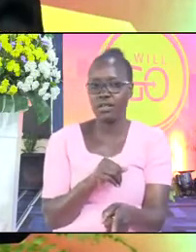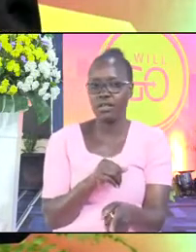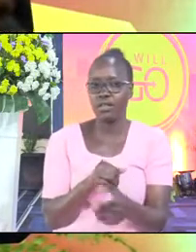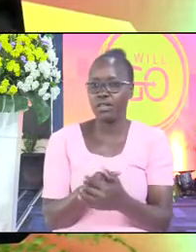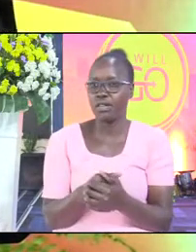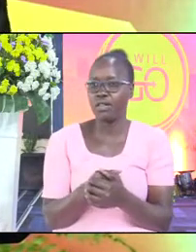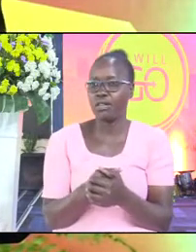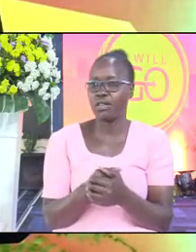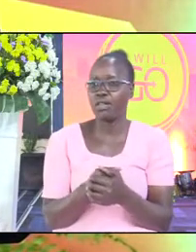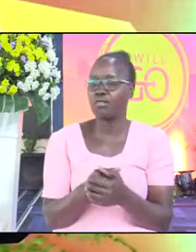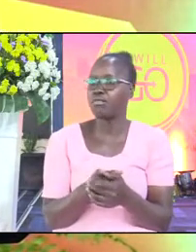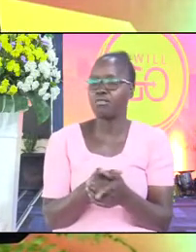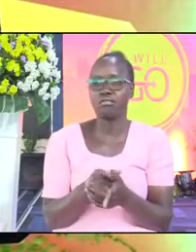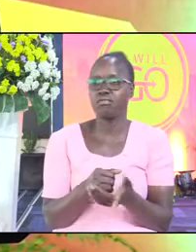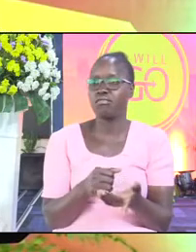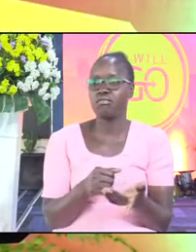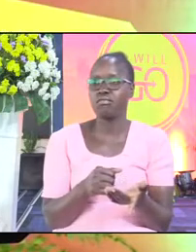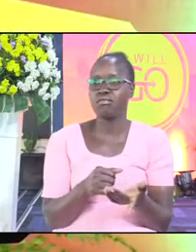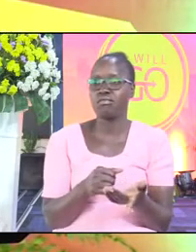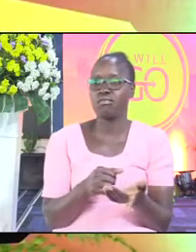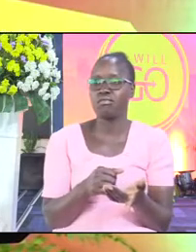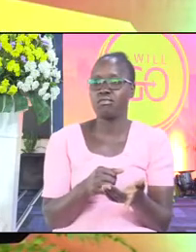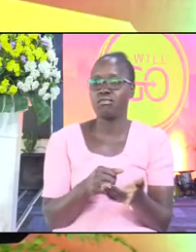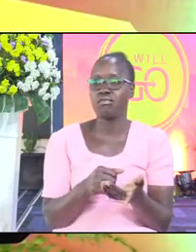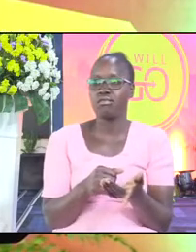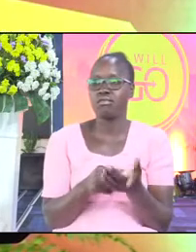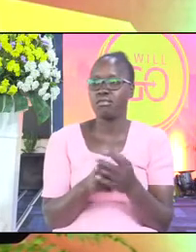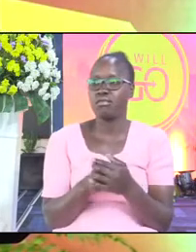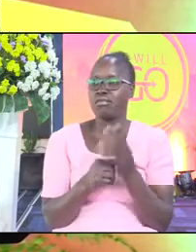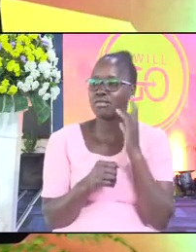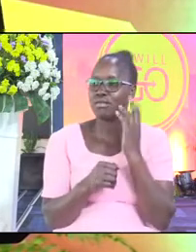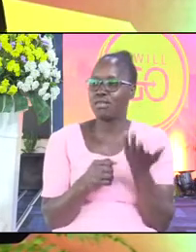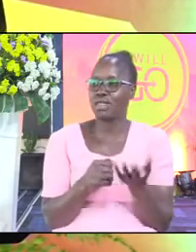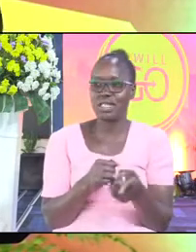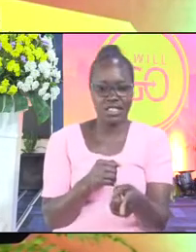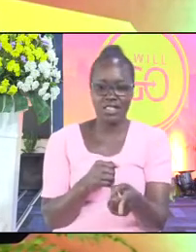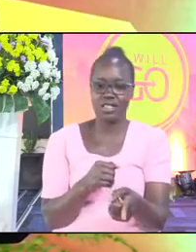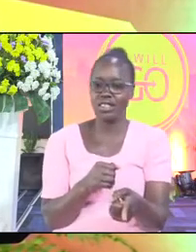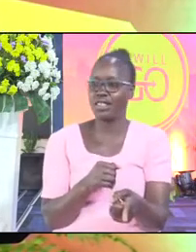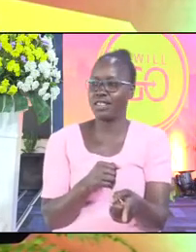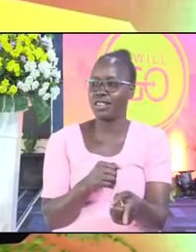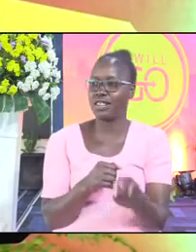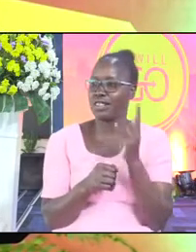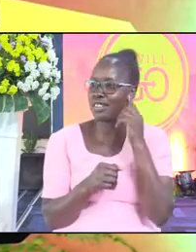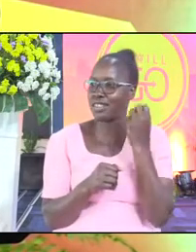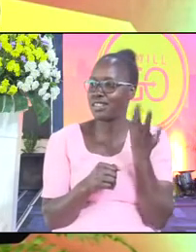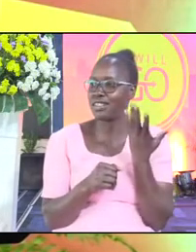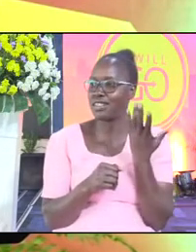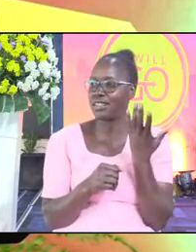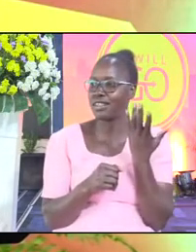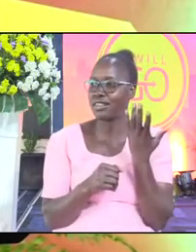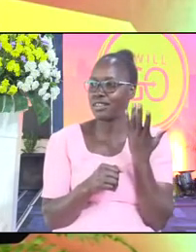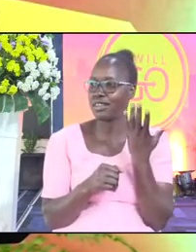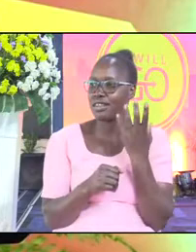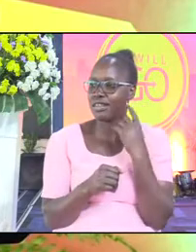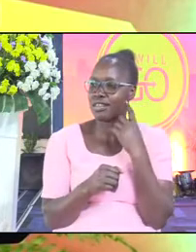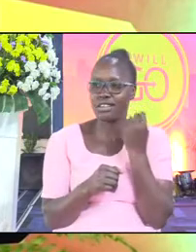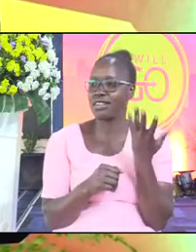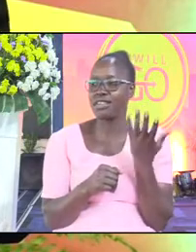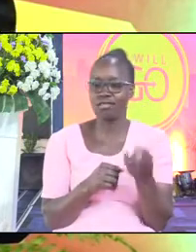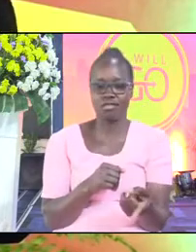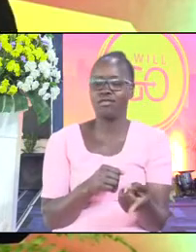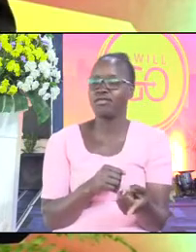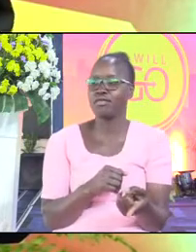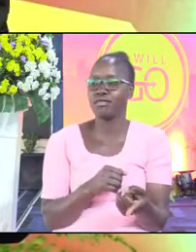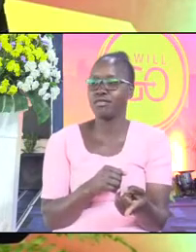I believe that God has brought me there to this time. We have a very, very nice congregation.